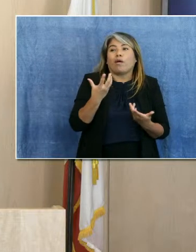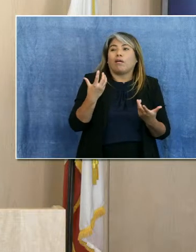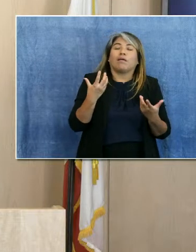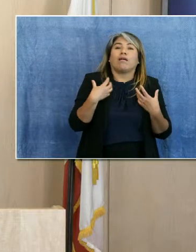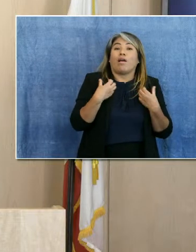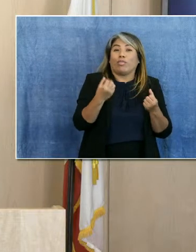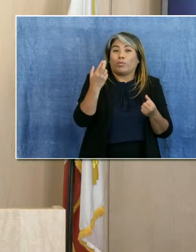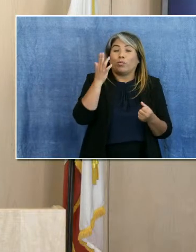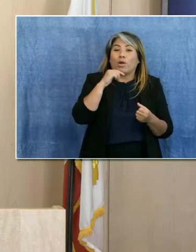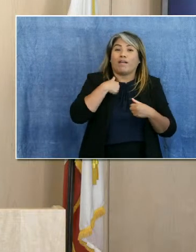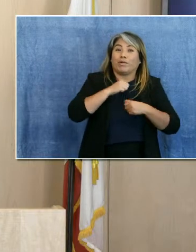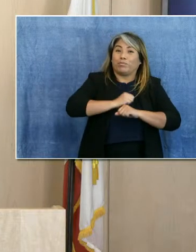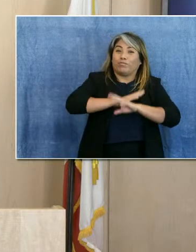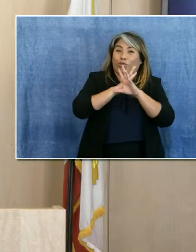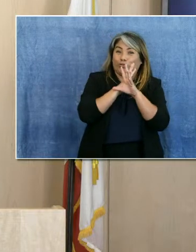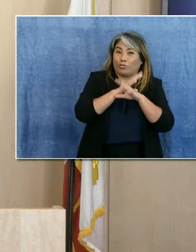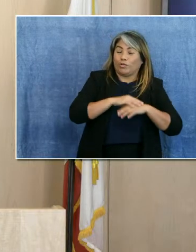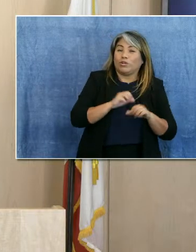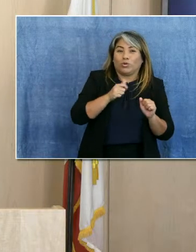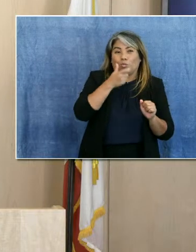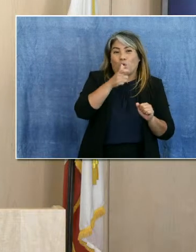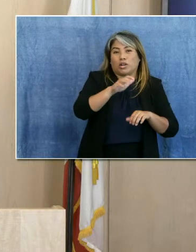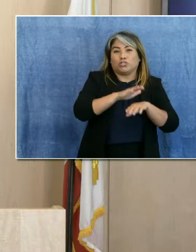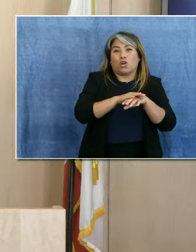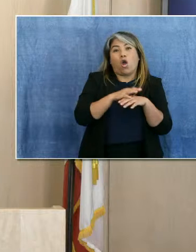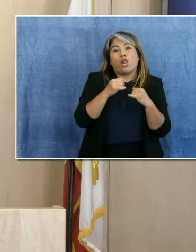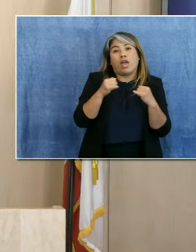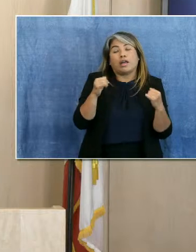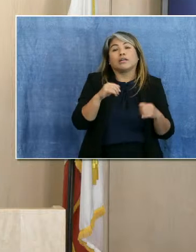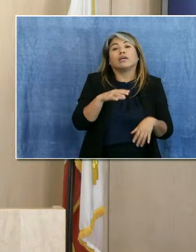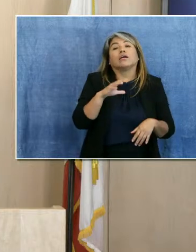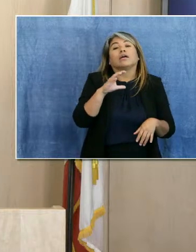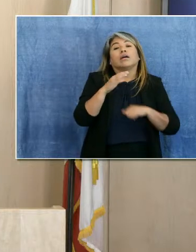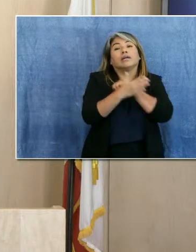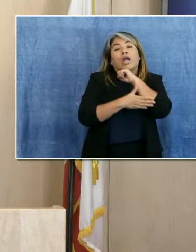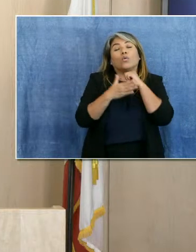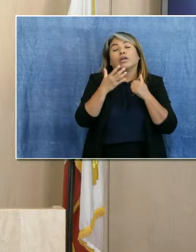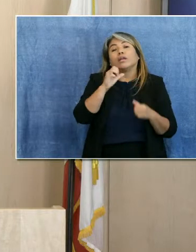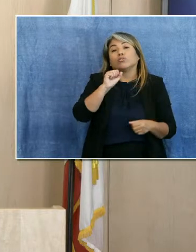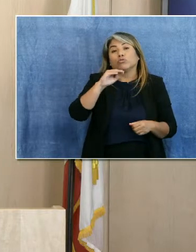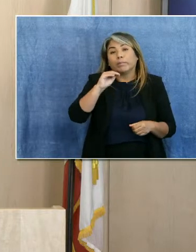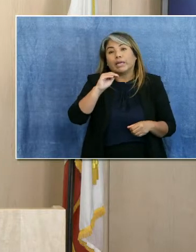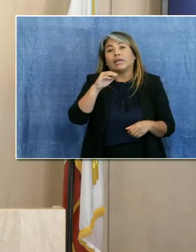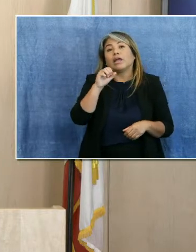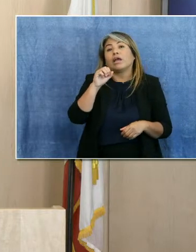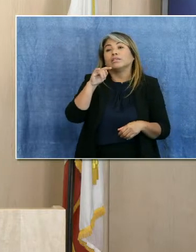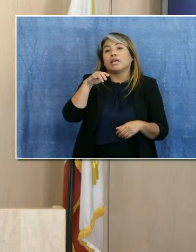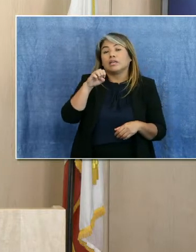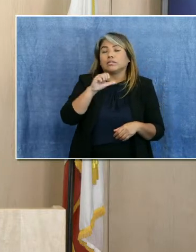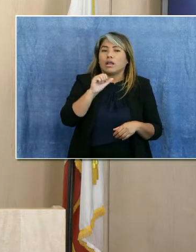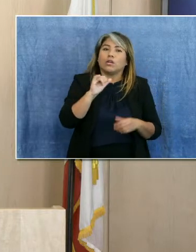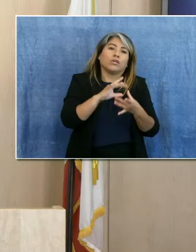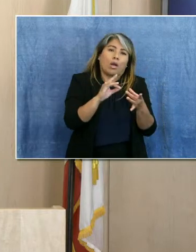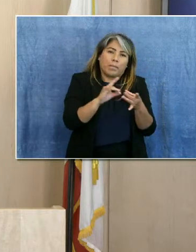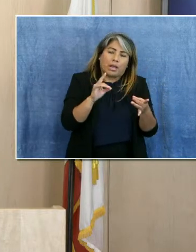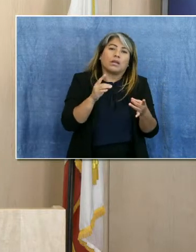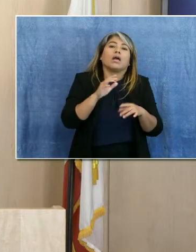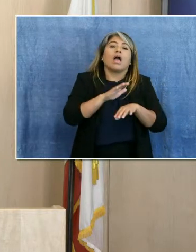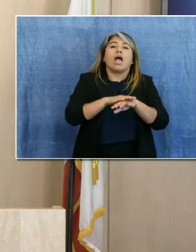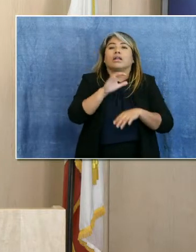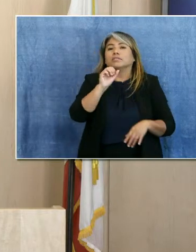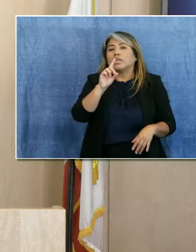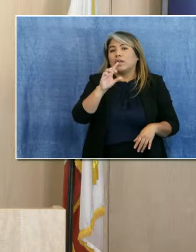meeting. You can watch online on our county social media sites, and you can comment through the county's website at